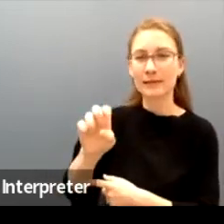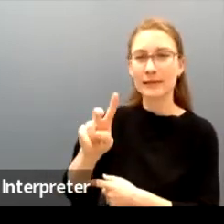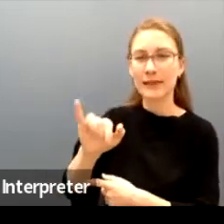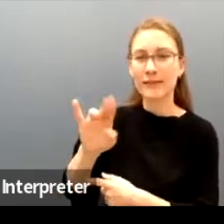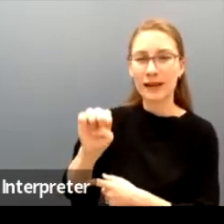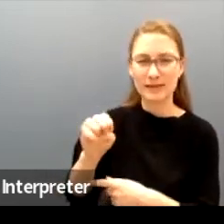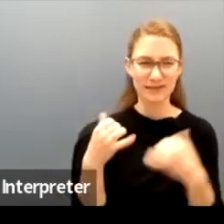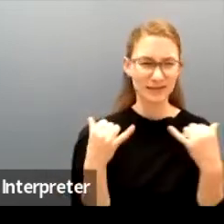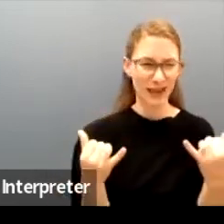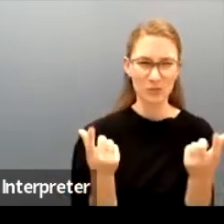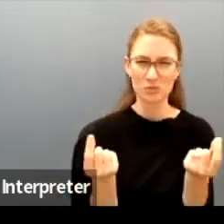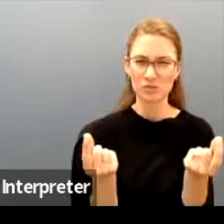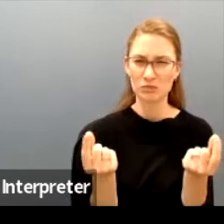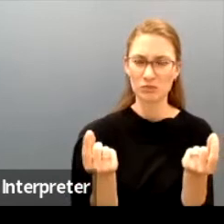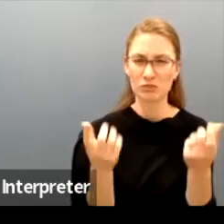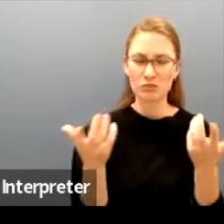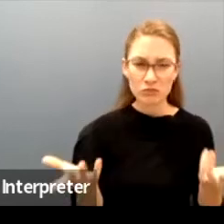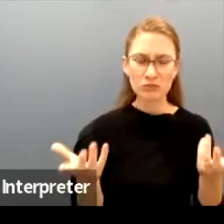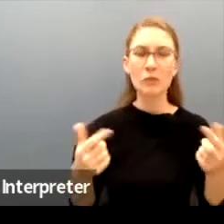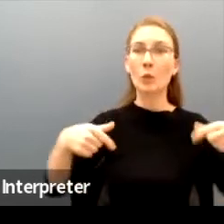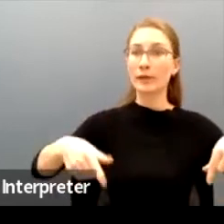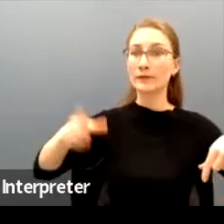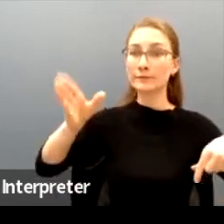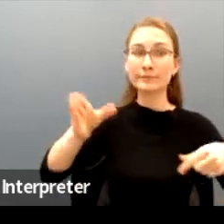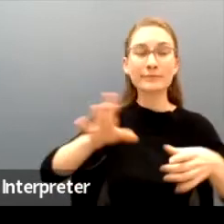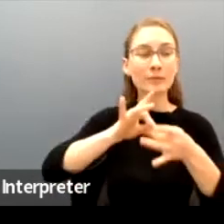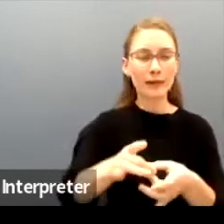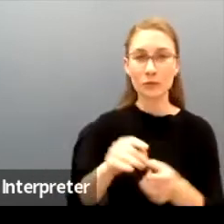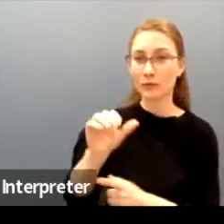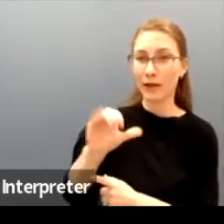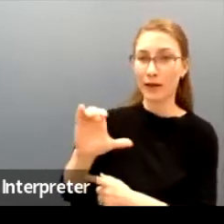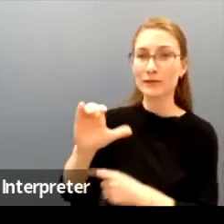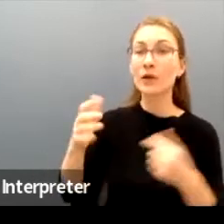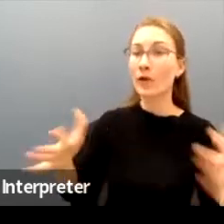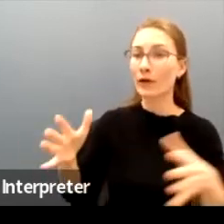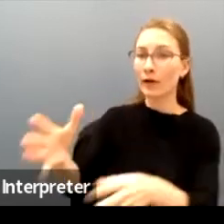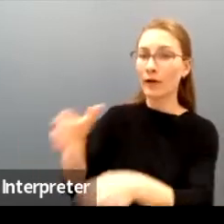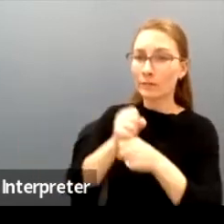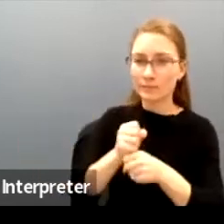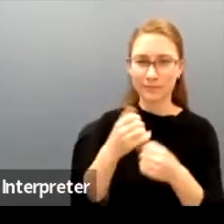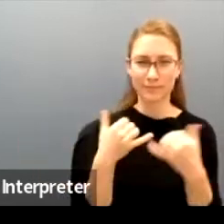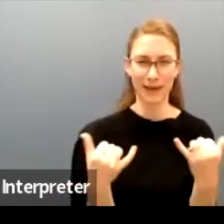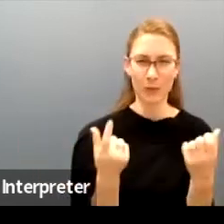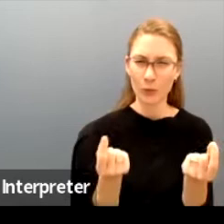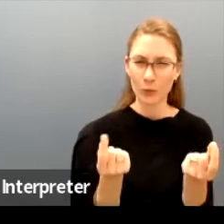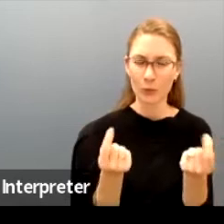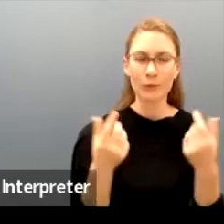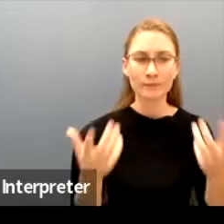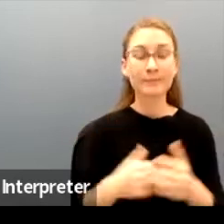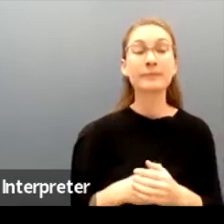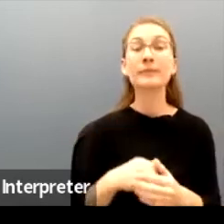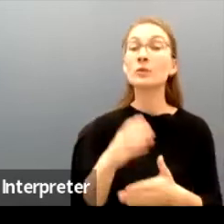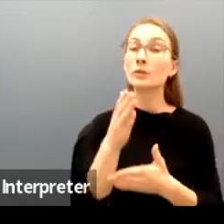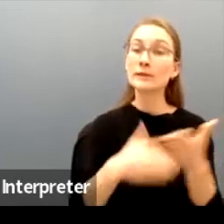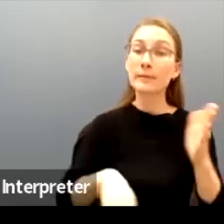of figuring out what do I do now once I have an AAC device. So just to give you some introductions and background about myself, I'm